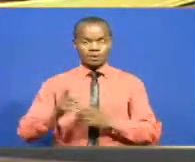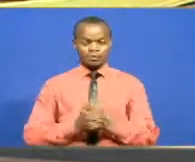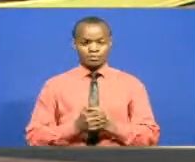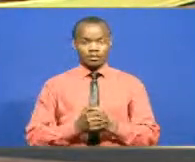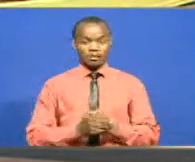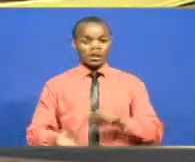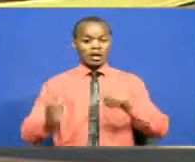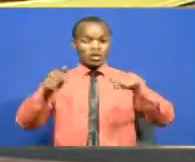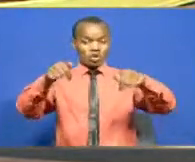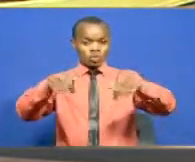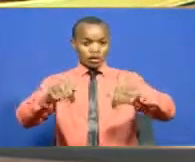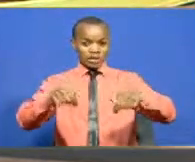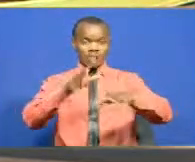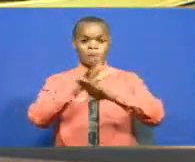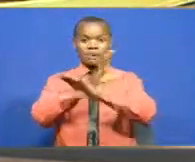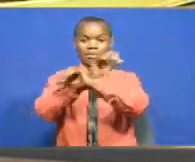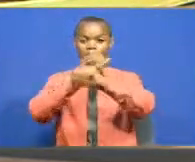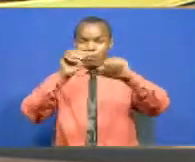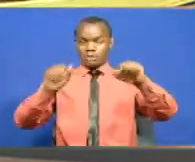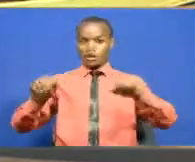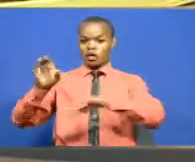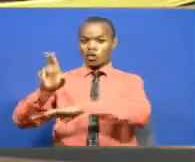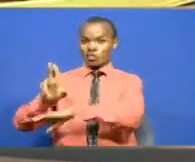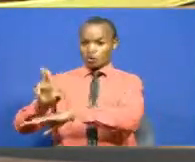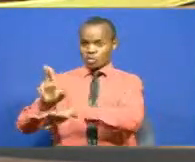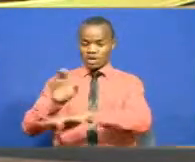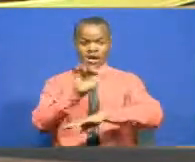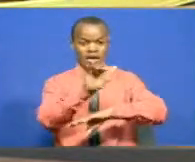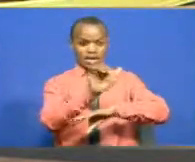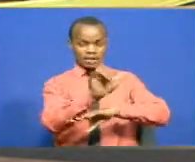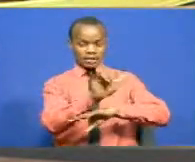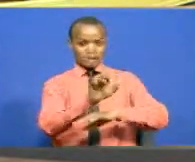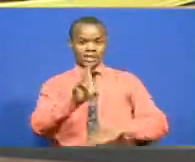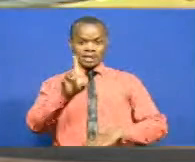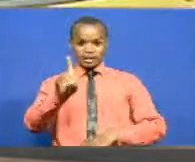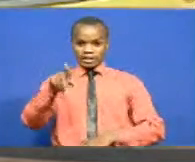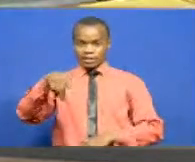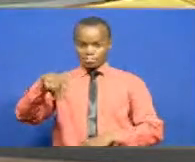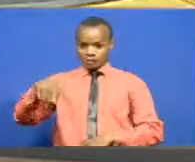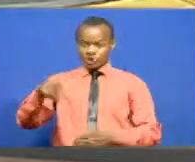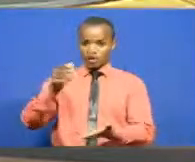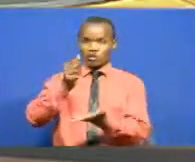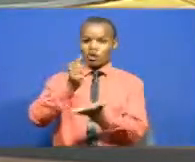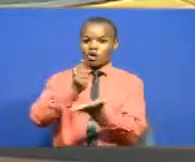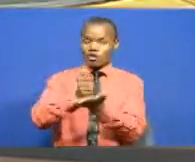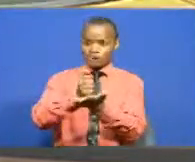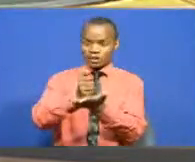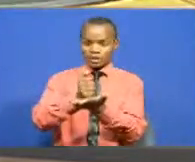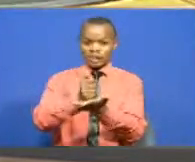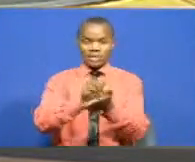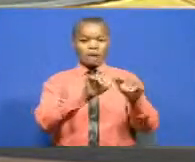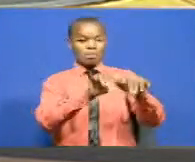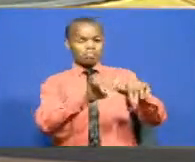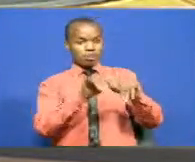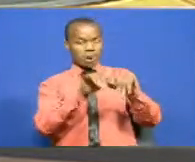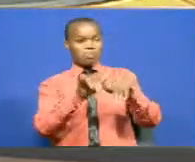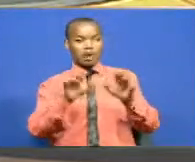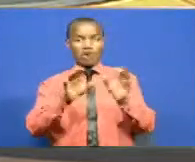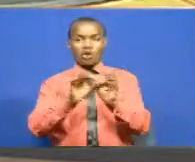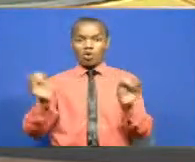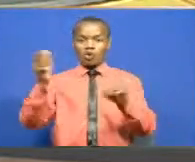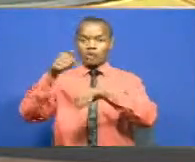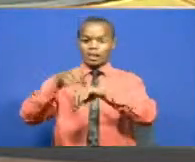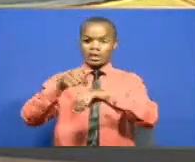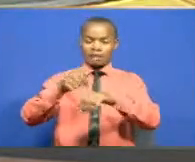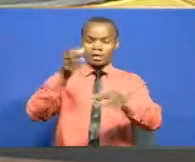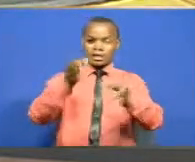day that President Uhuru Kenyatta asked the Office of the Director of Public Prosecution not to relent while prosecuting cases